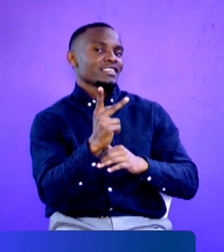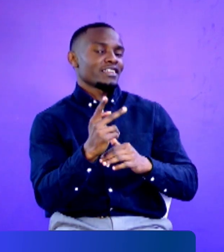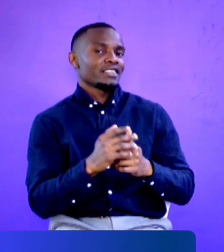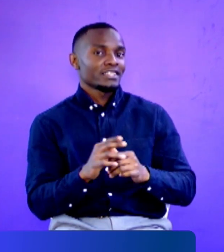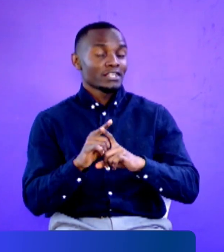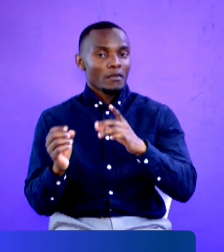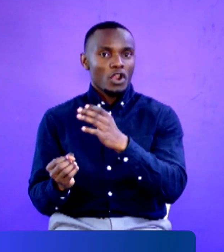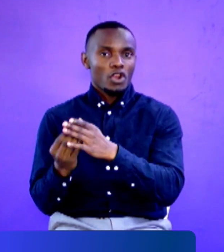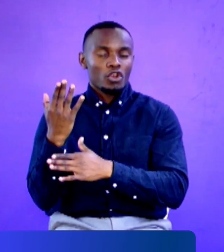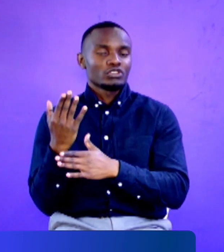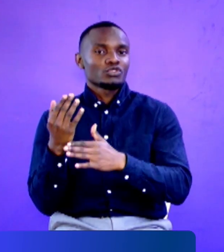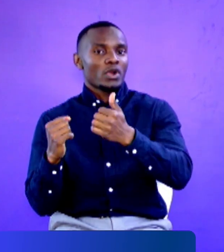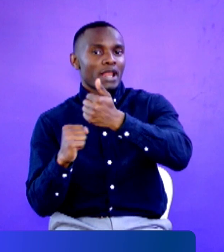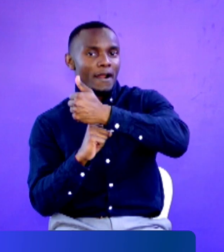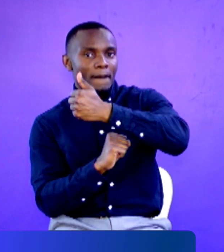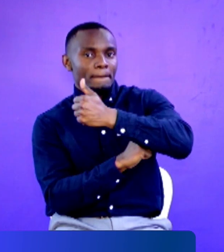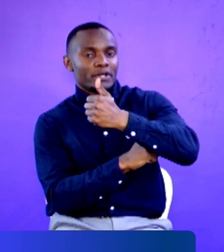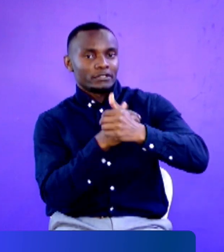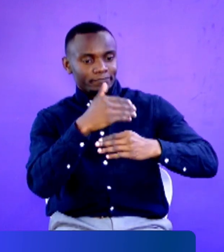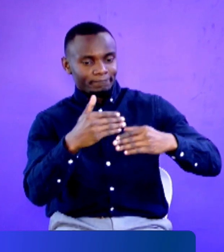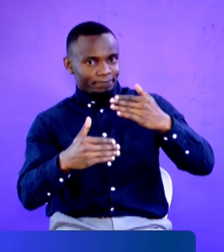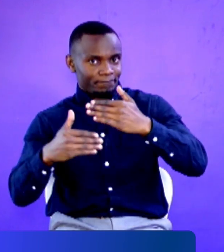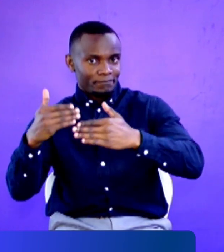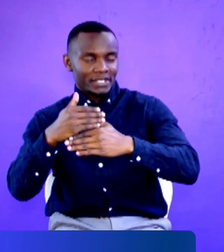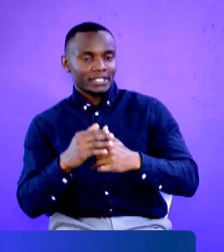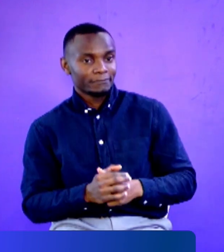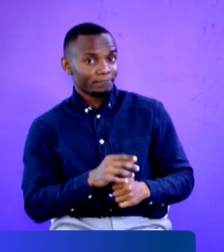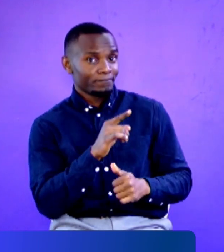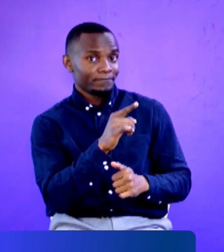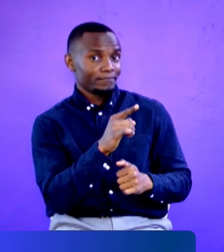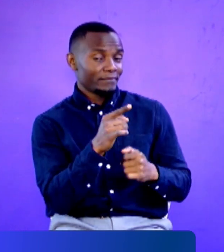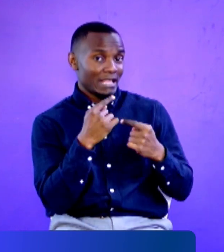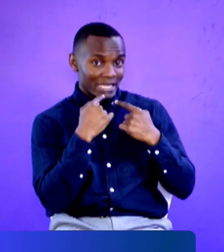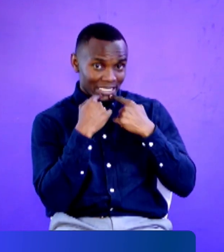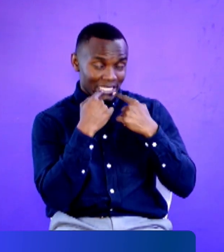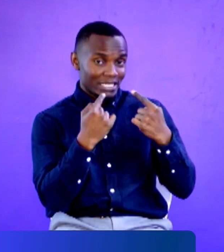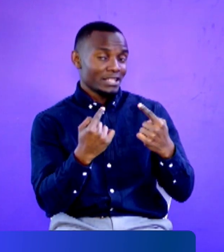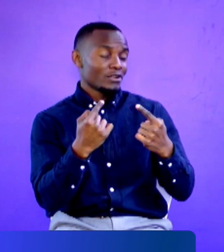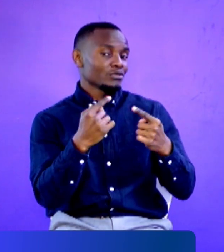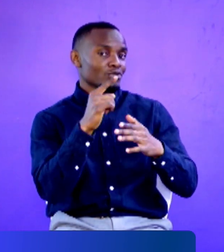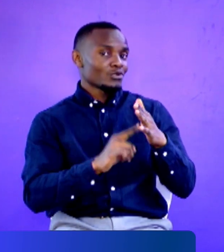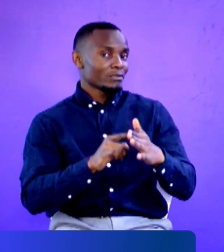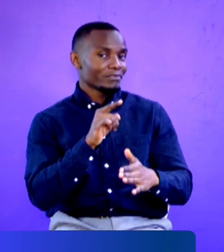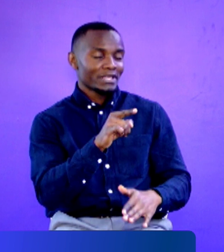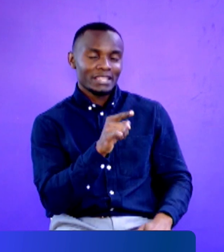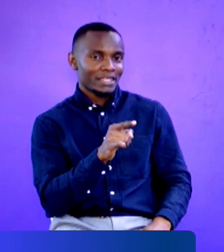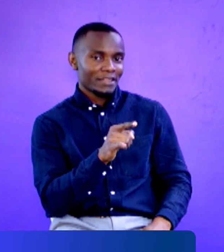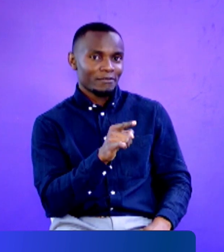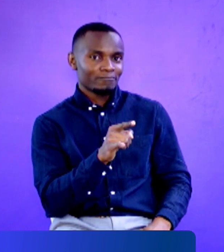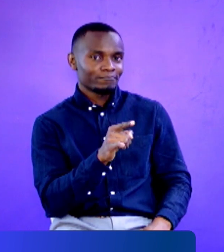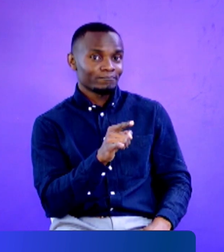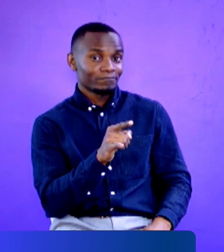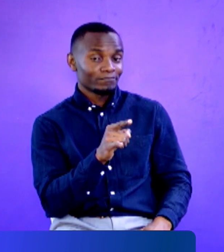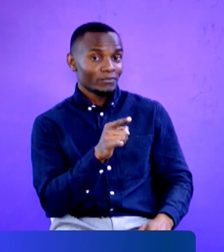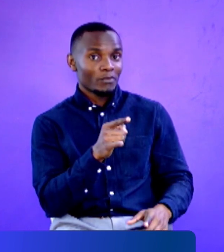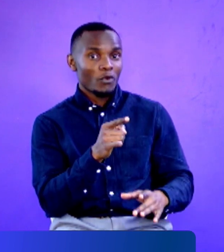construction plans. And President William Ruto has boldly proclaimed himself the most accomplished leader